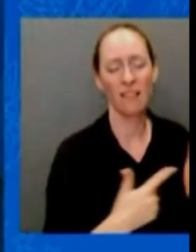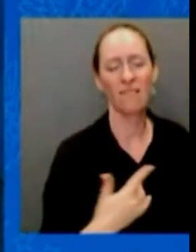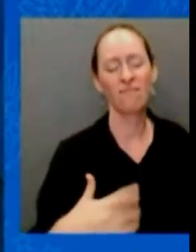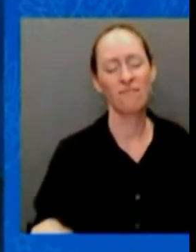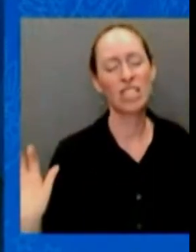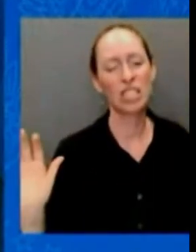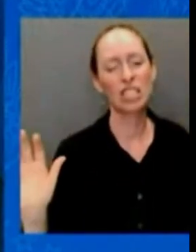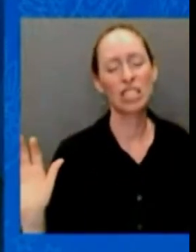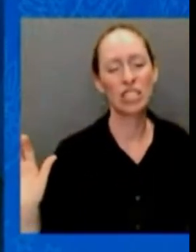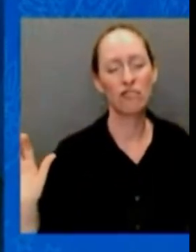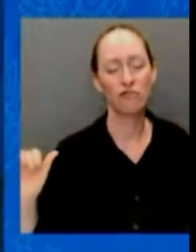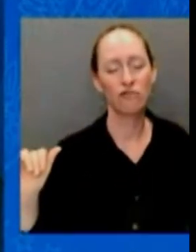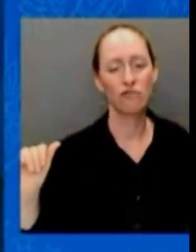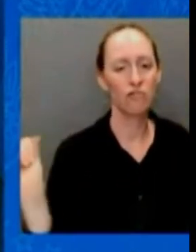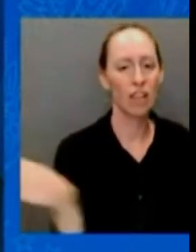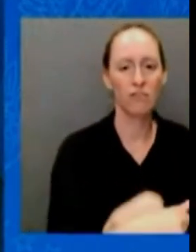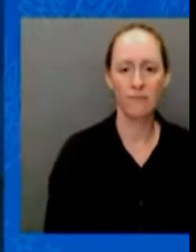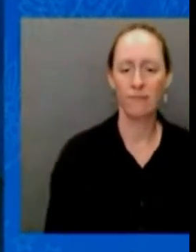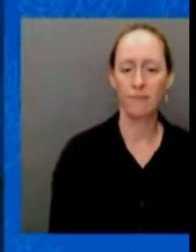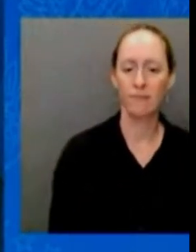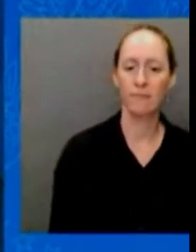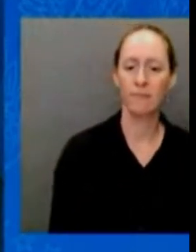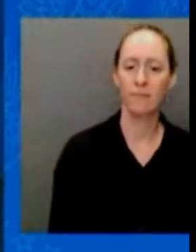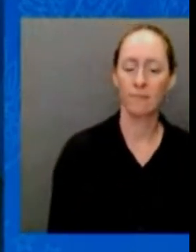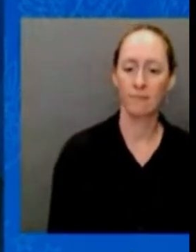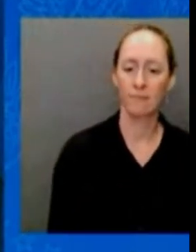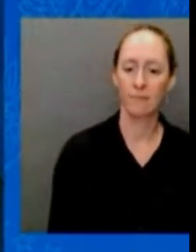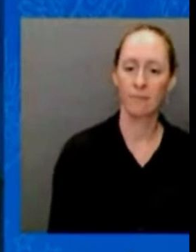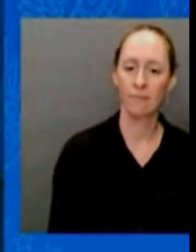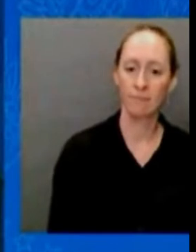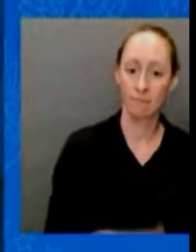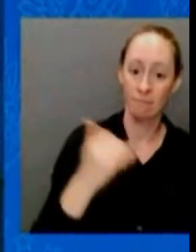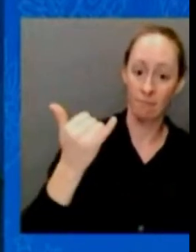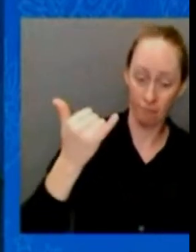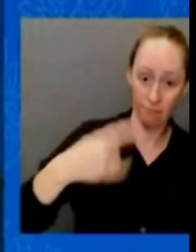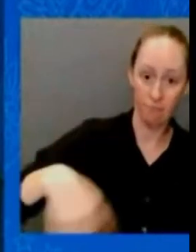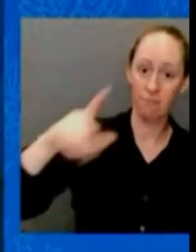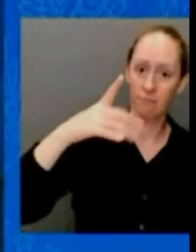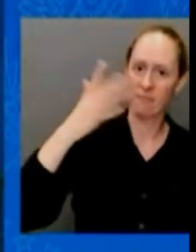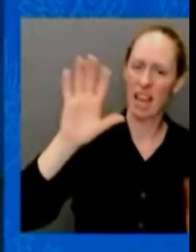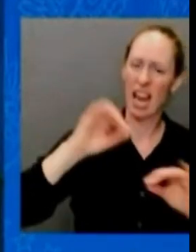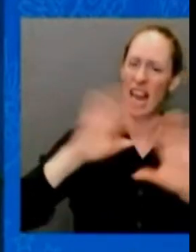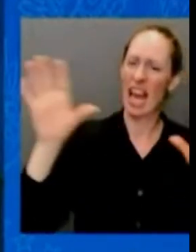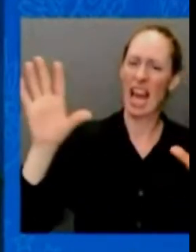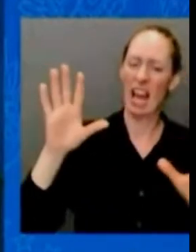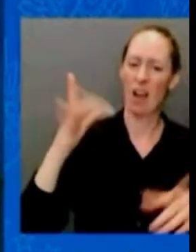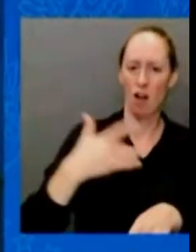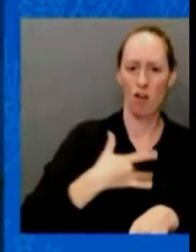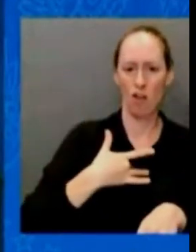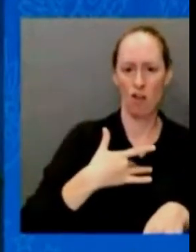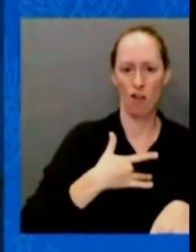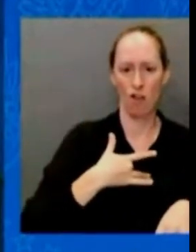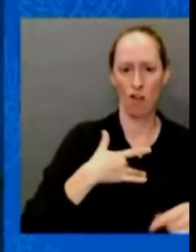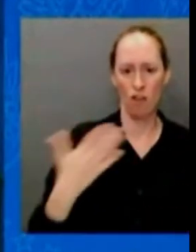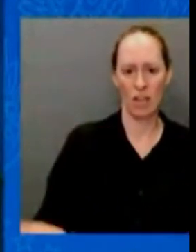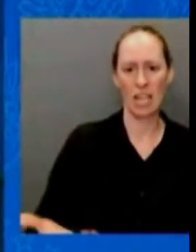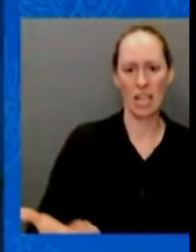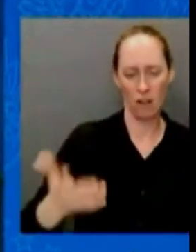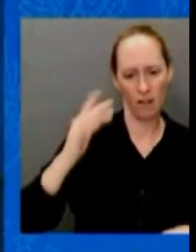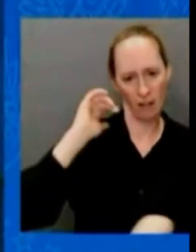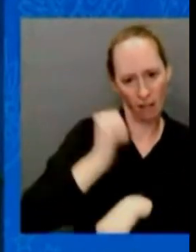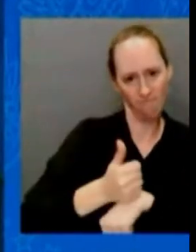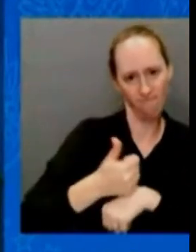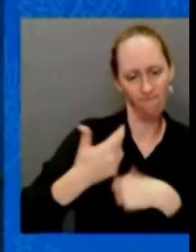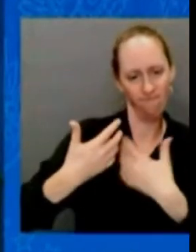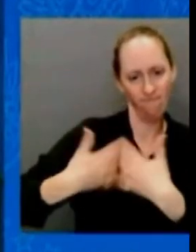New York specifically a hub for leading-edge semiconductor manufacturing. This bill and what